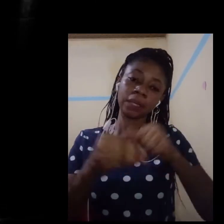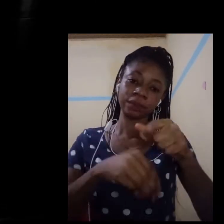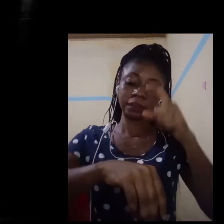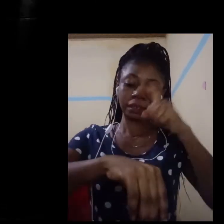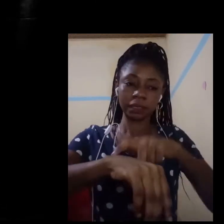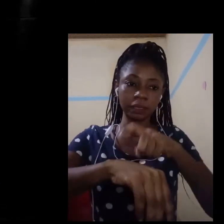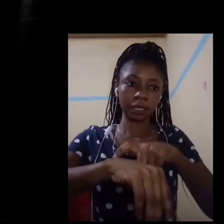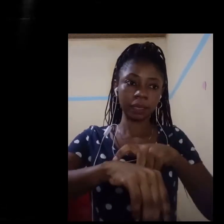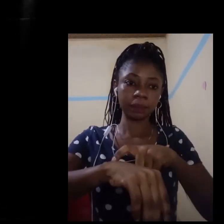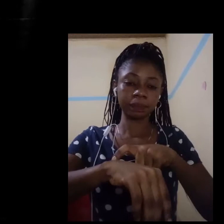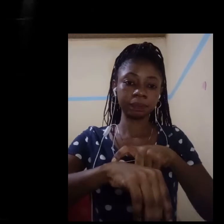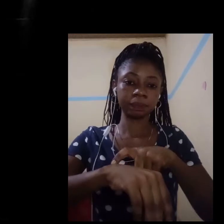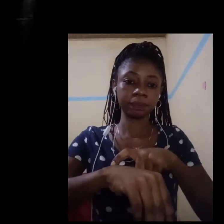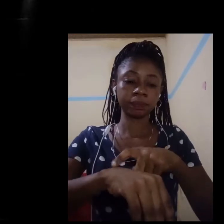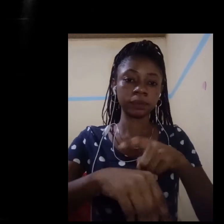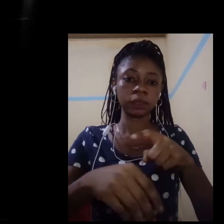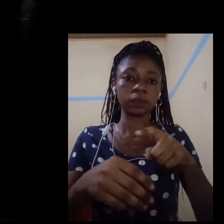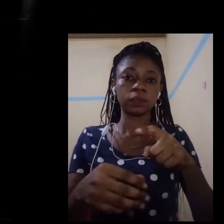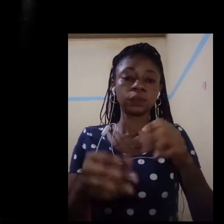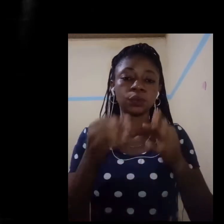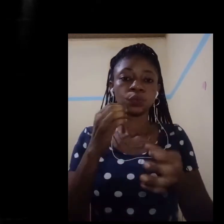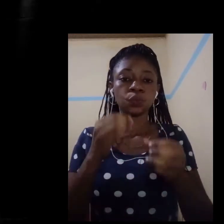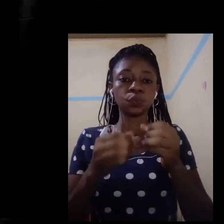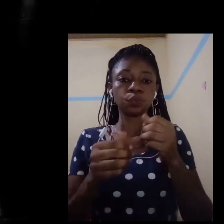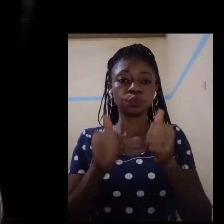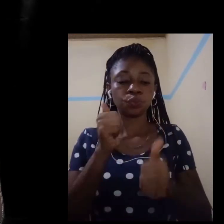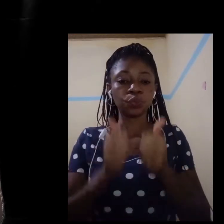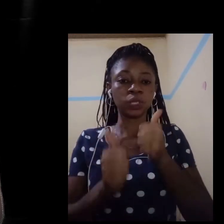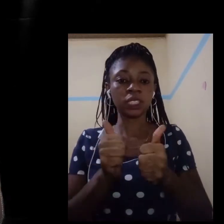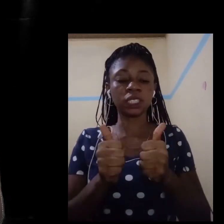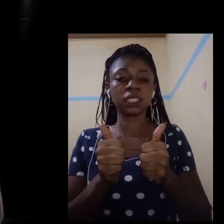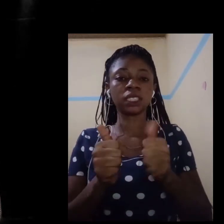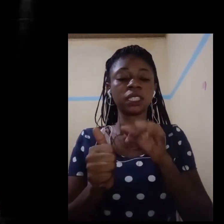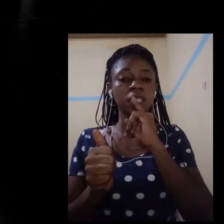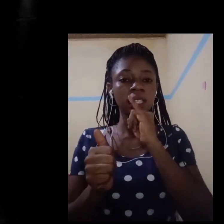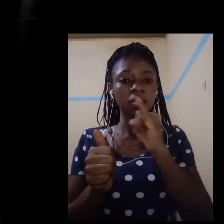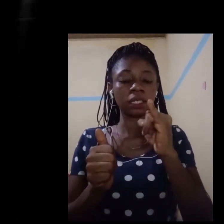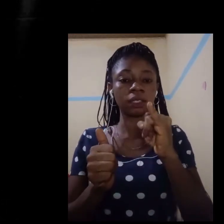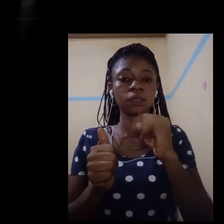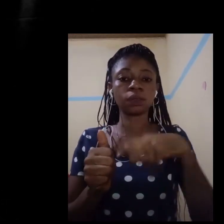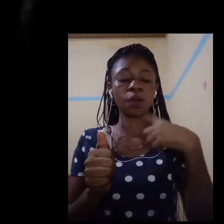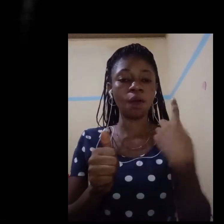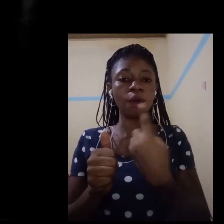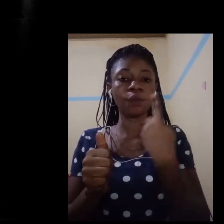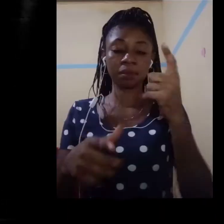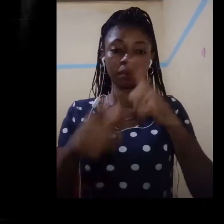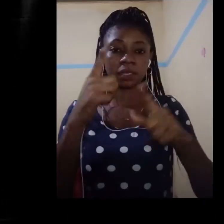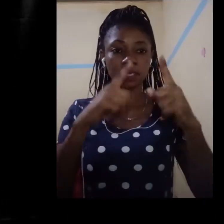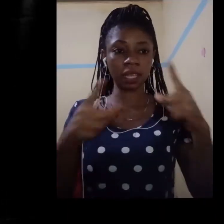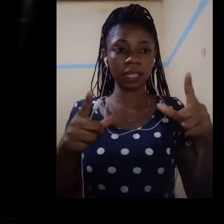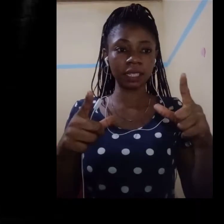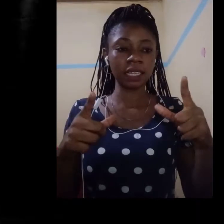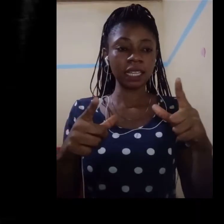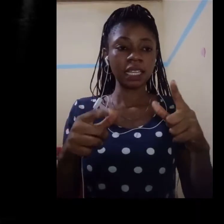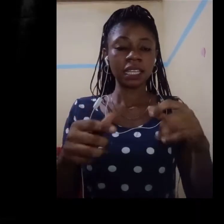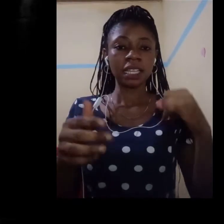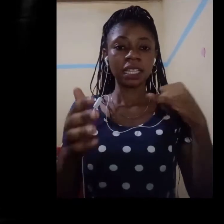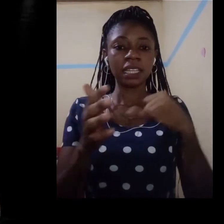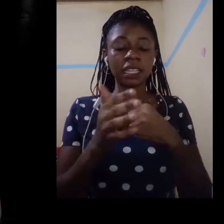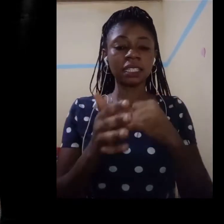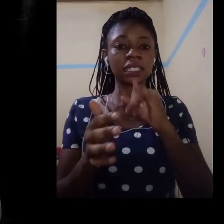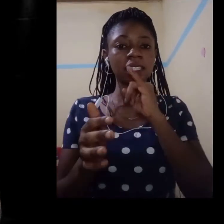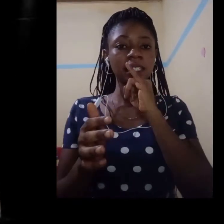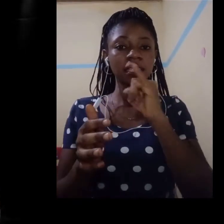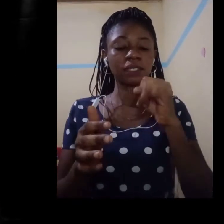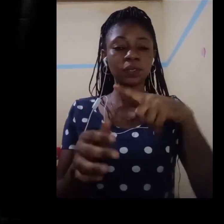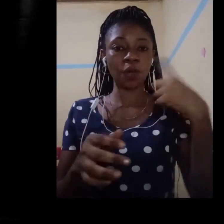signed time, which is usually often the general sign for time. So the concept